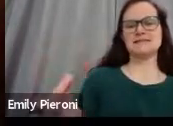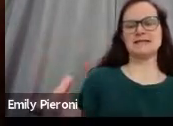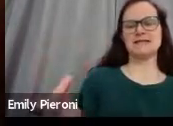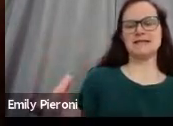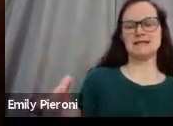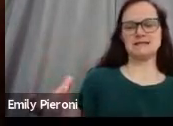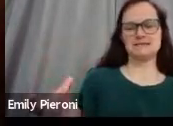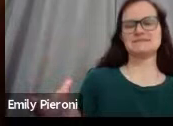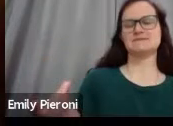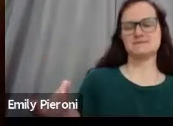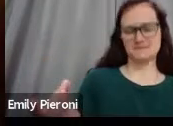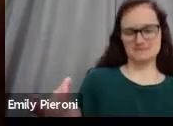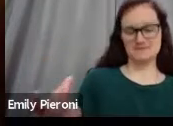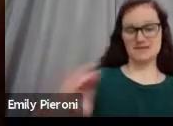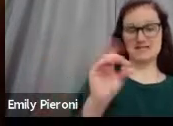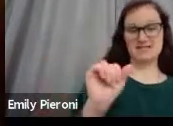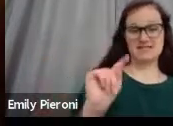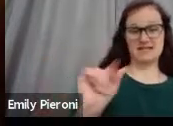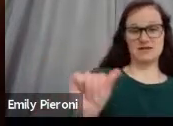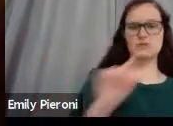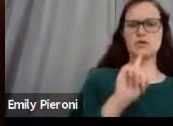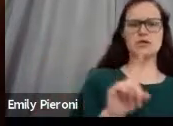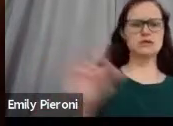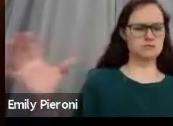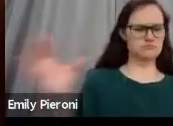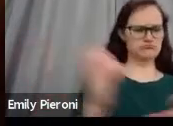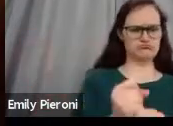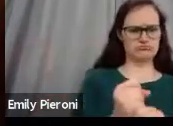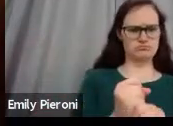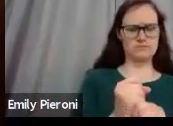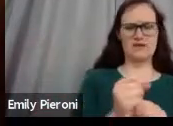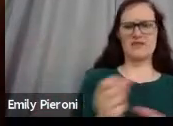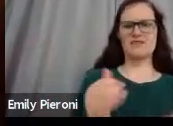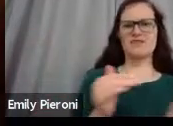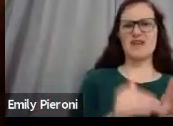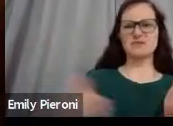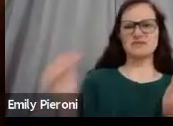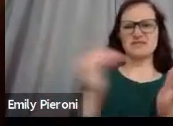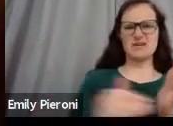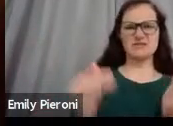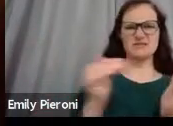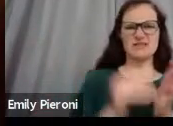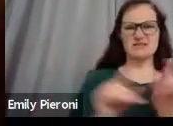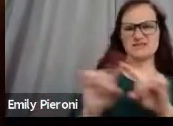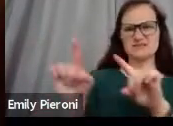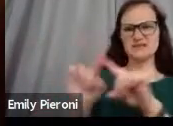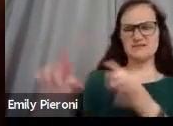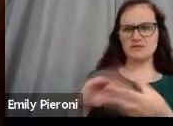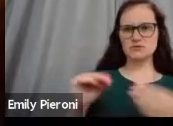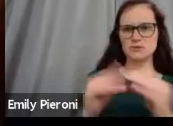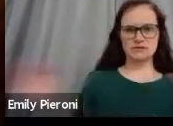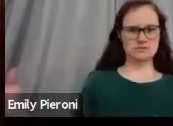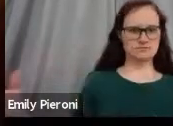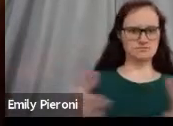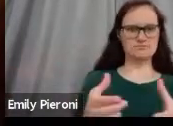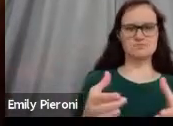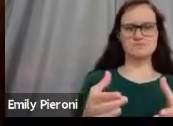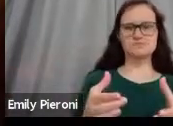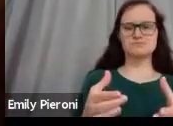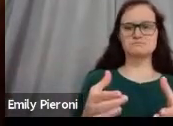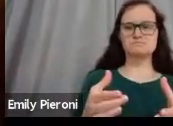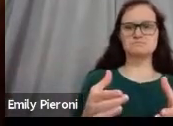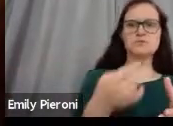they said, data are summaries of thousands of stories. Tell a few of those stories to make the data